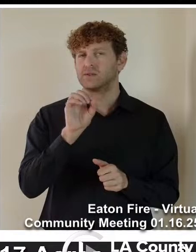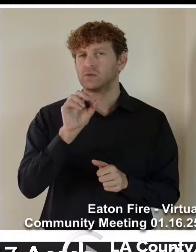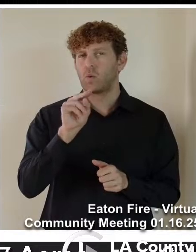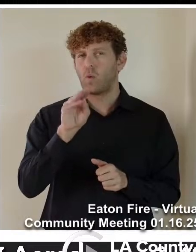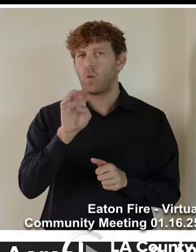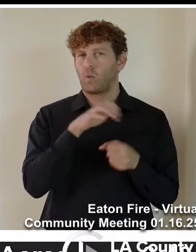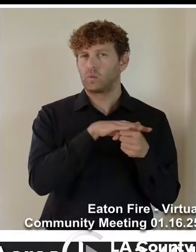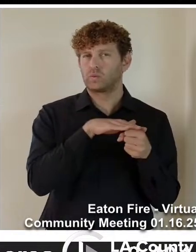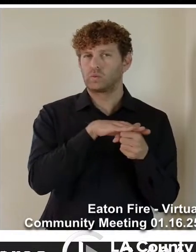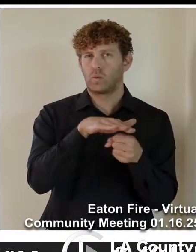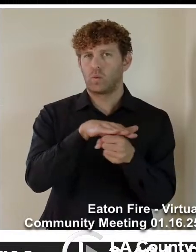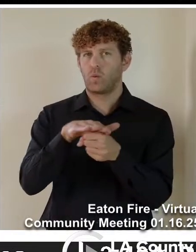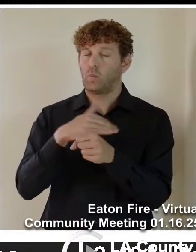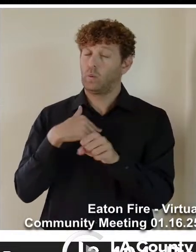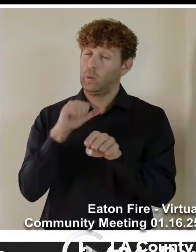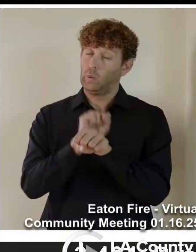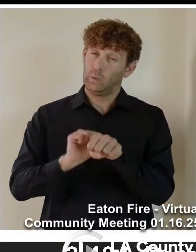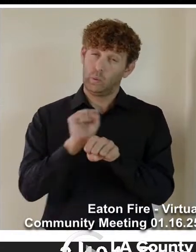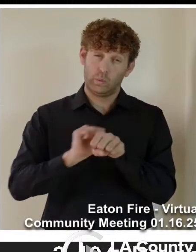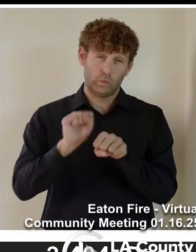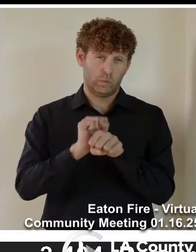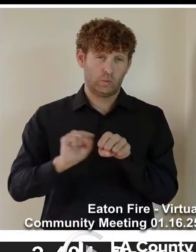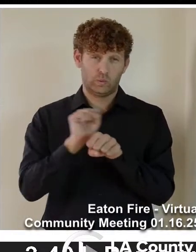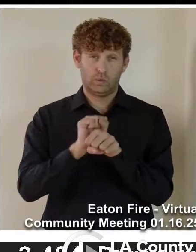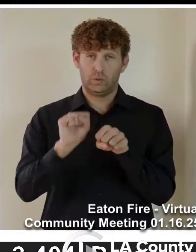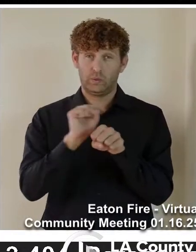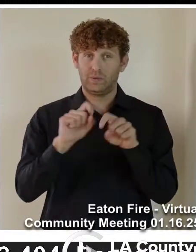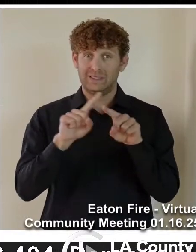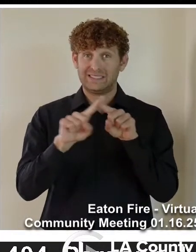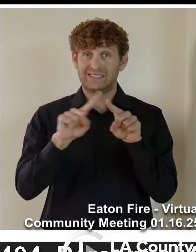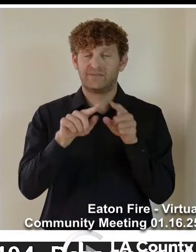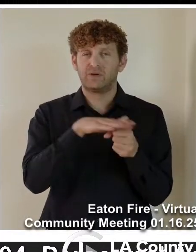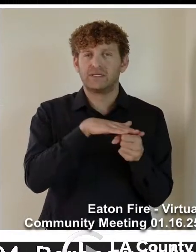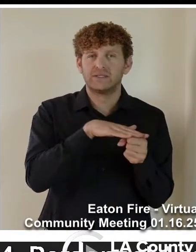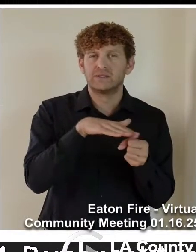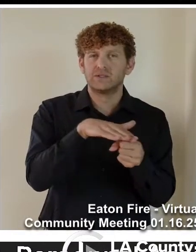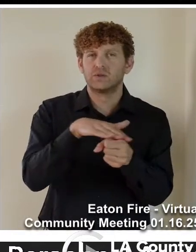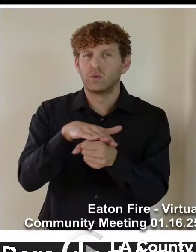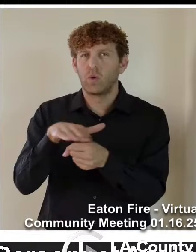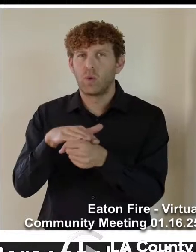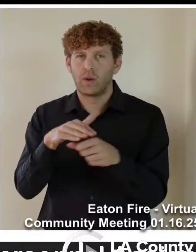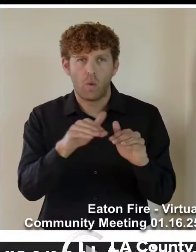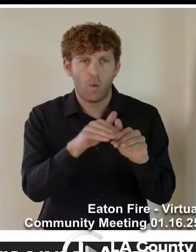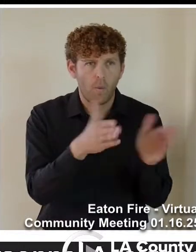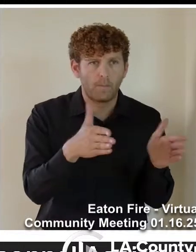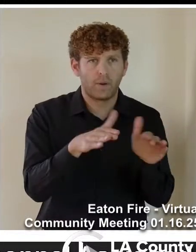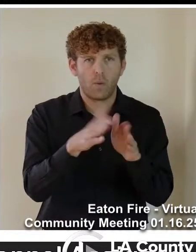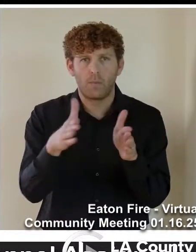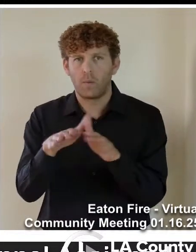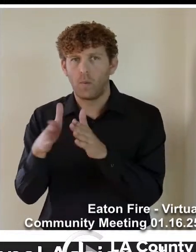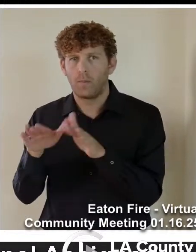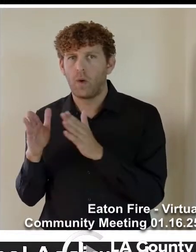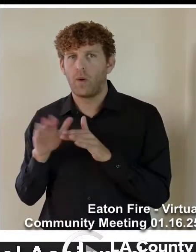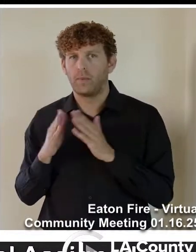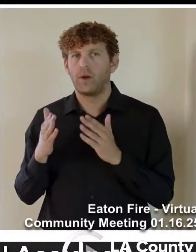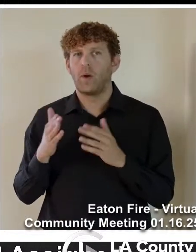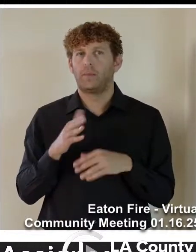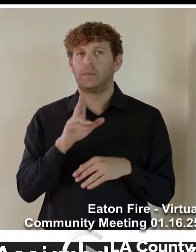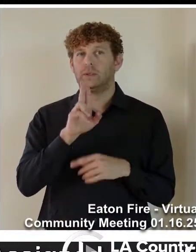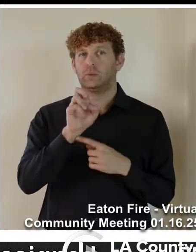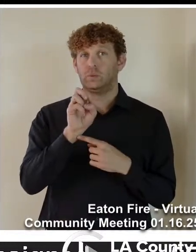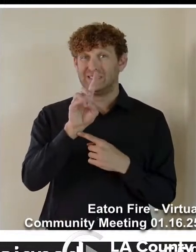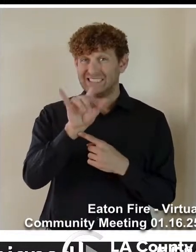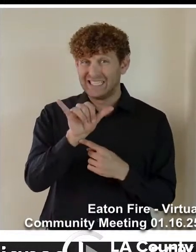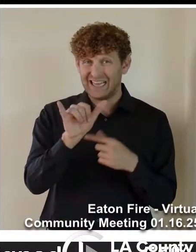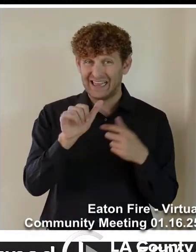every zone to get zones opened up. There's numerous utility issues, safety issues, and what have you